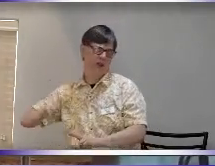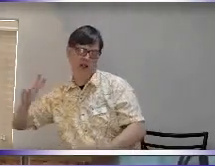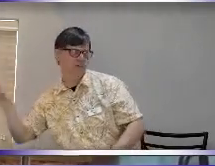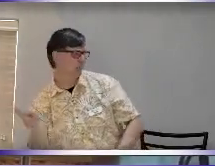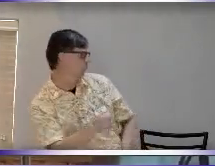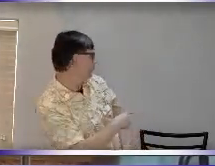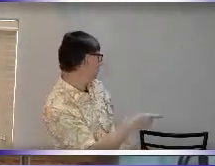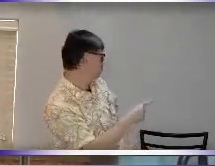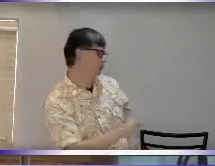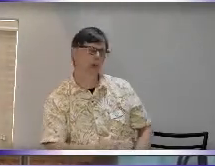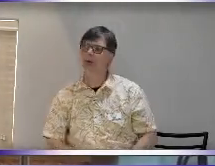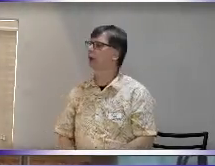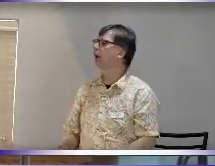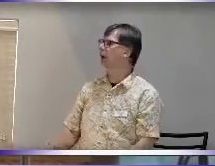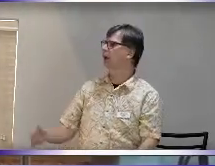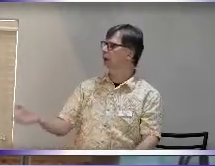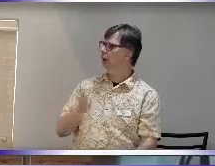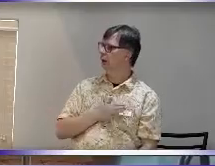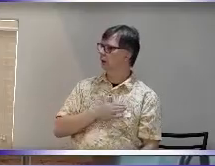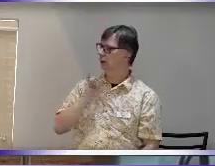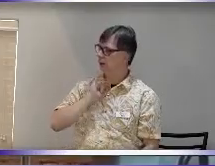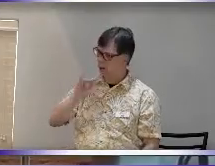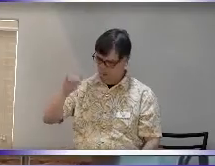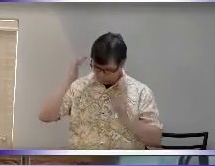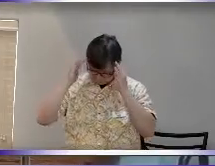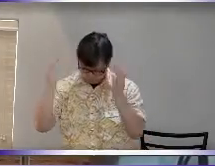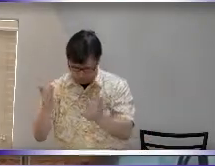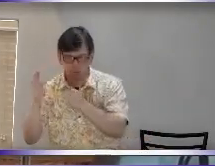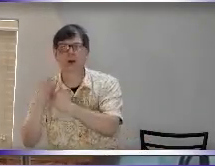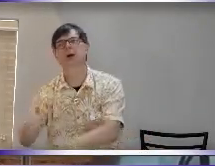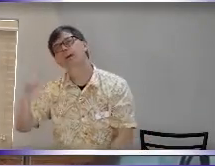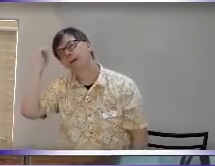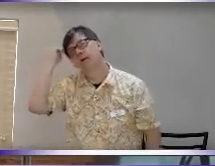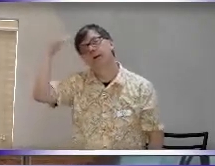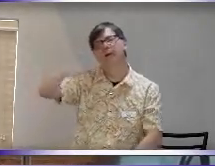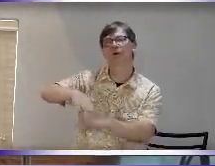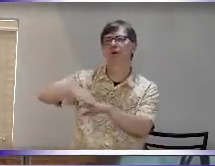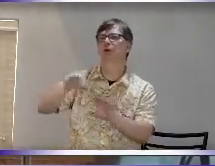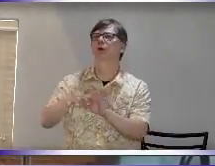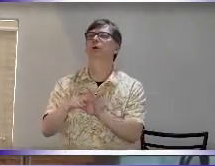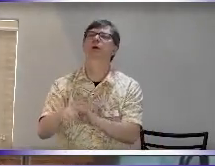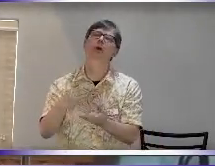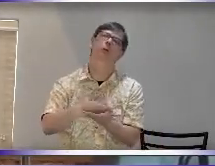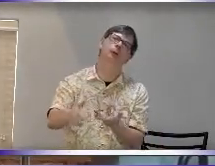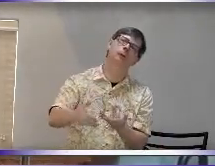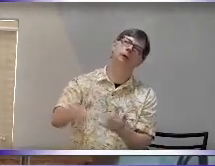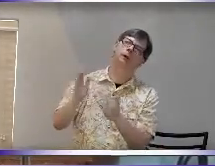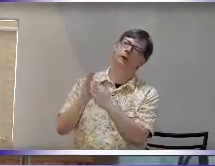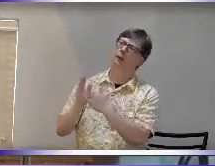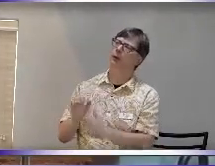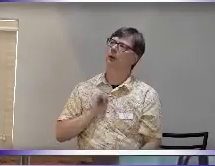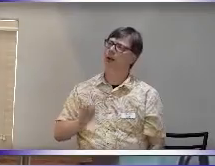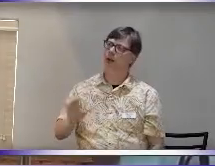Each of us has our own. But once we become aware of it and we're mindful, now we can actually do something about it and we can say, oh, I